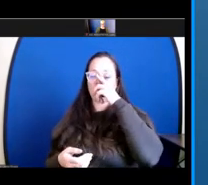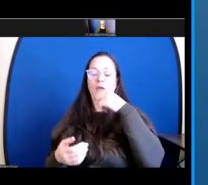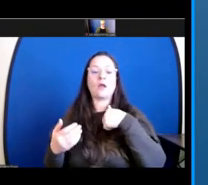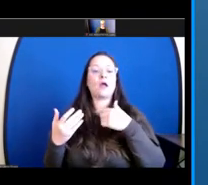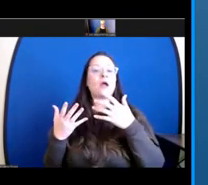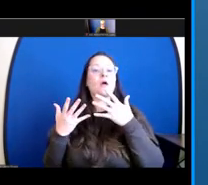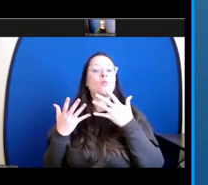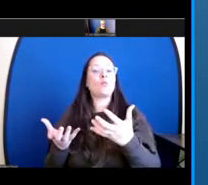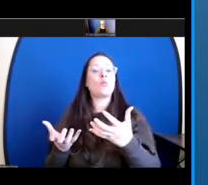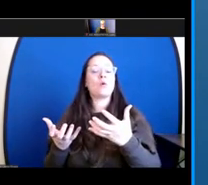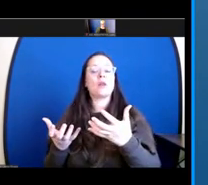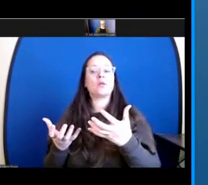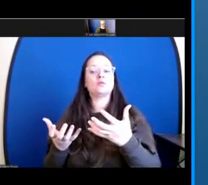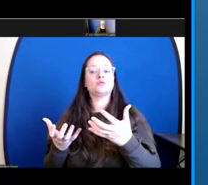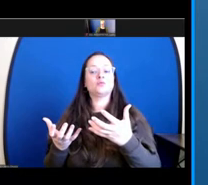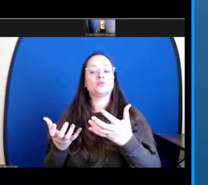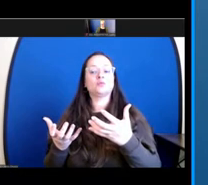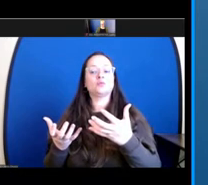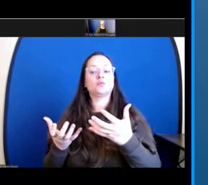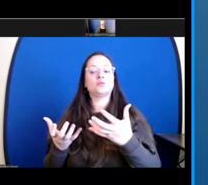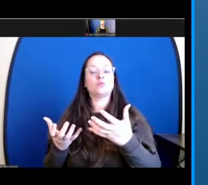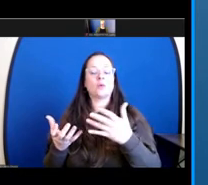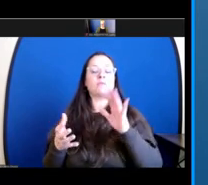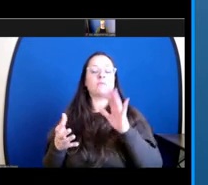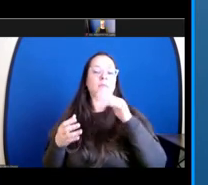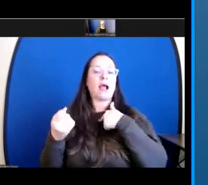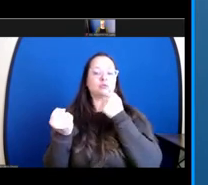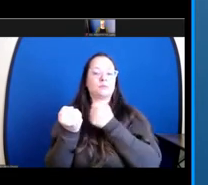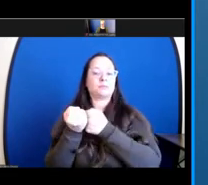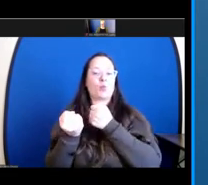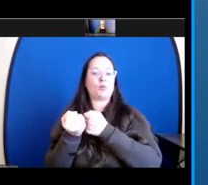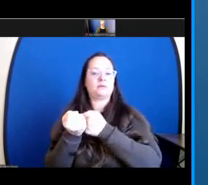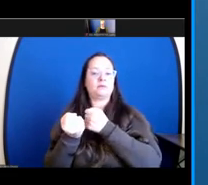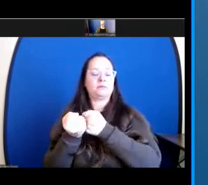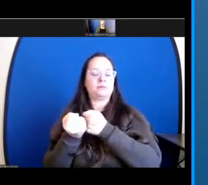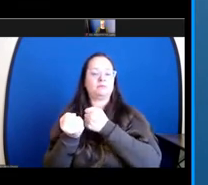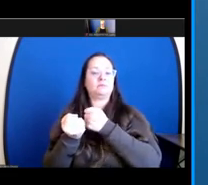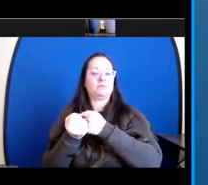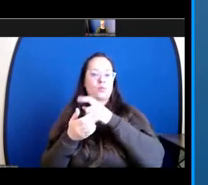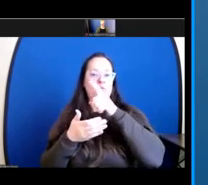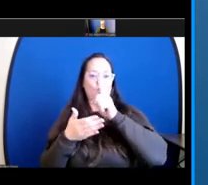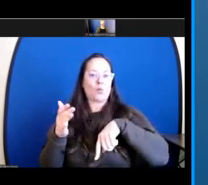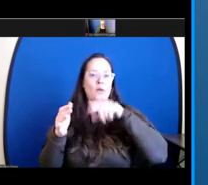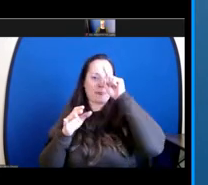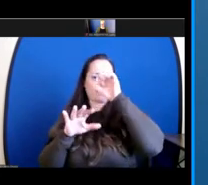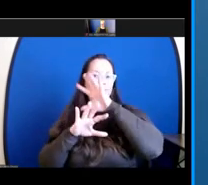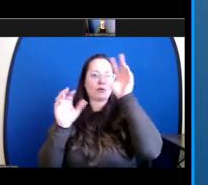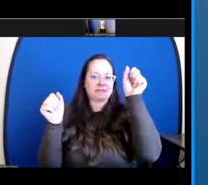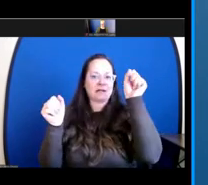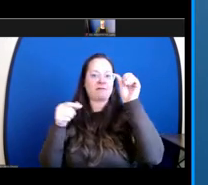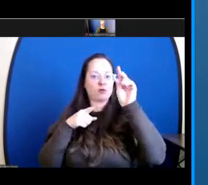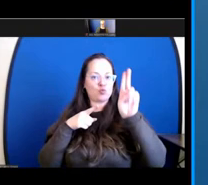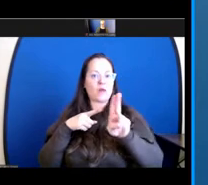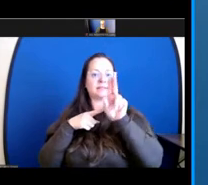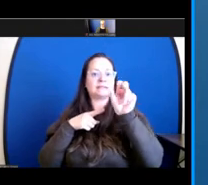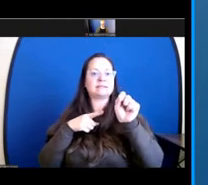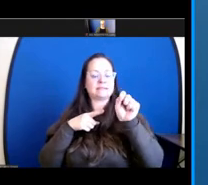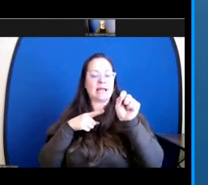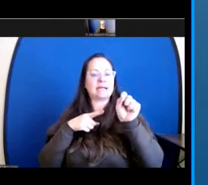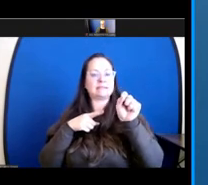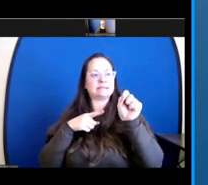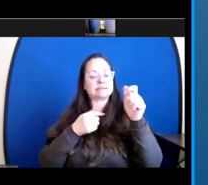um I support what the president of the United States has asked us to